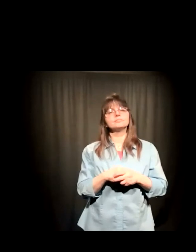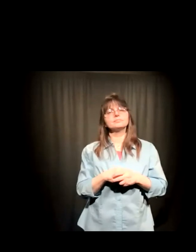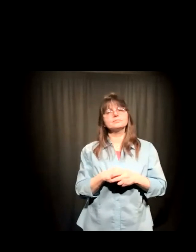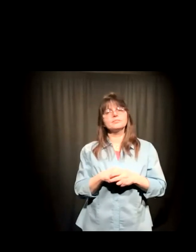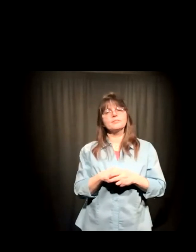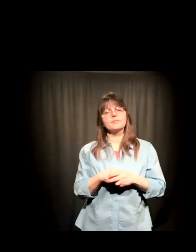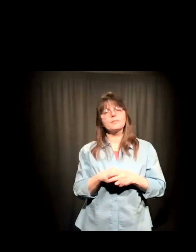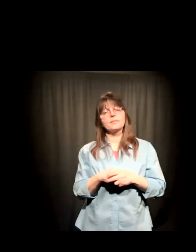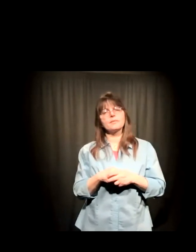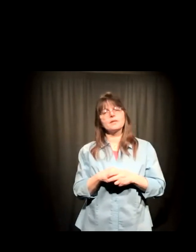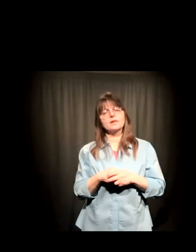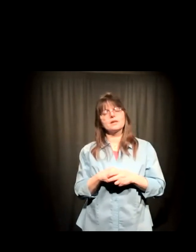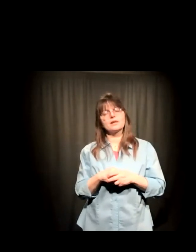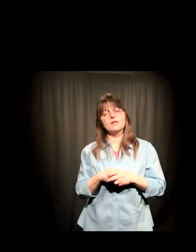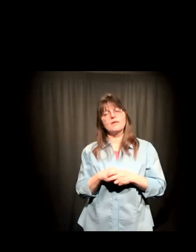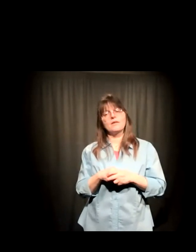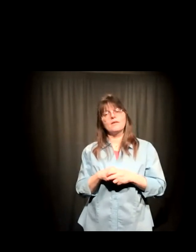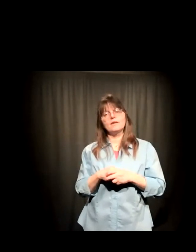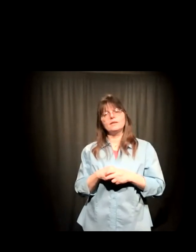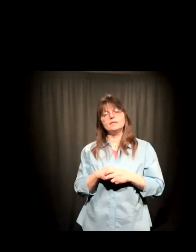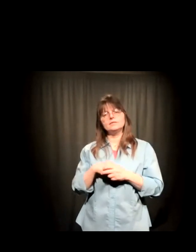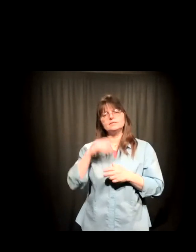Though Alex,